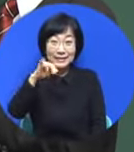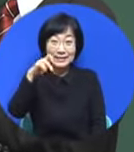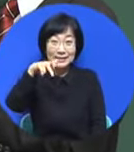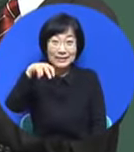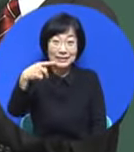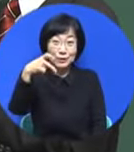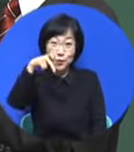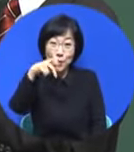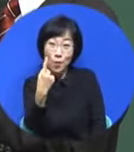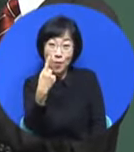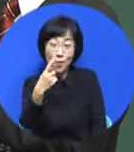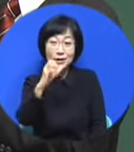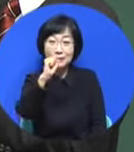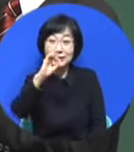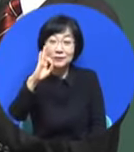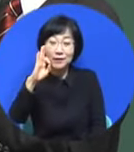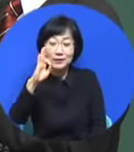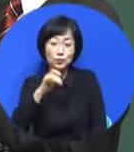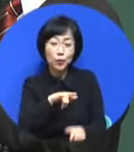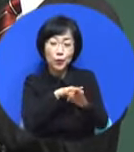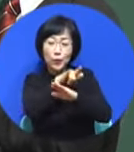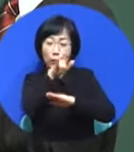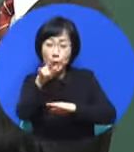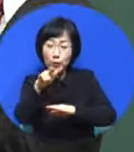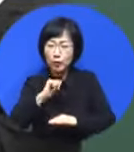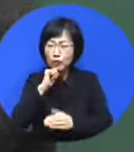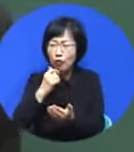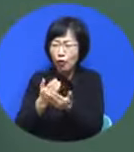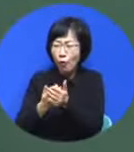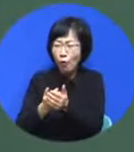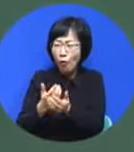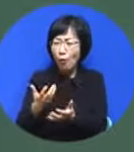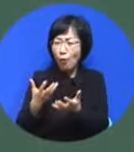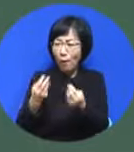Now, I went to San Francisco recently, and there were so many homeless people.